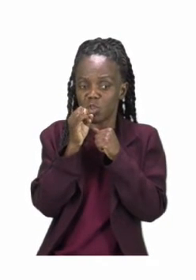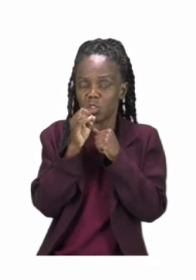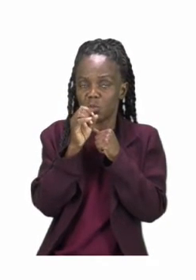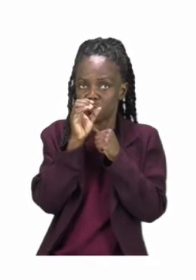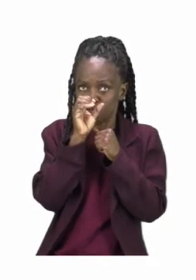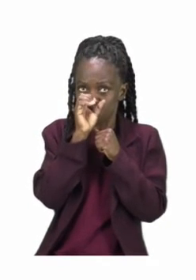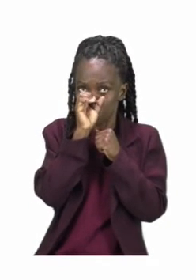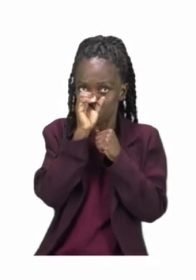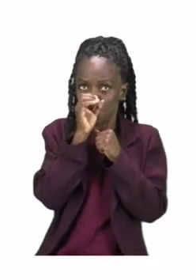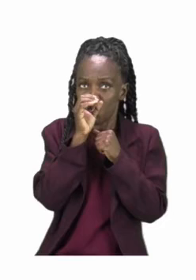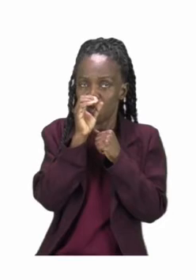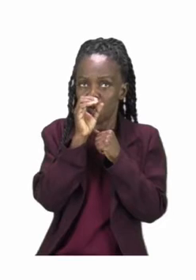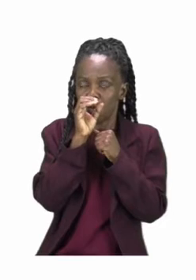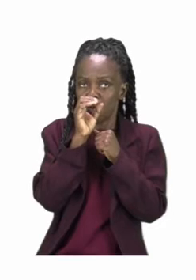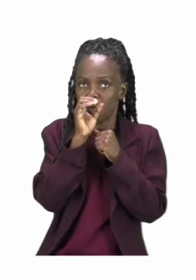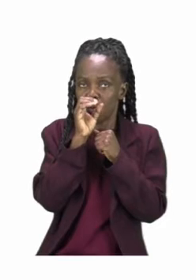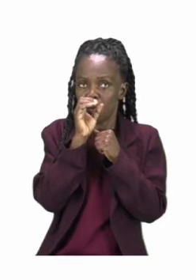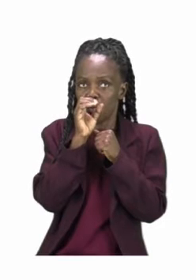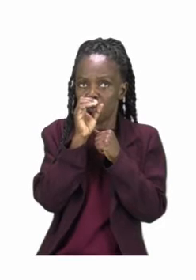to himself,